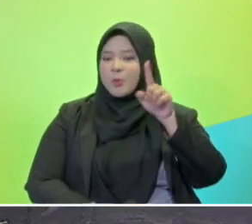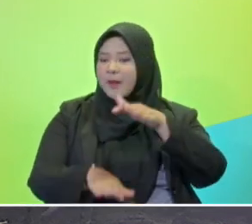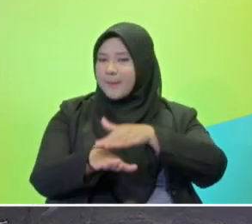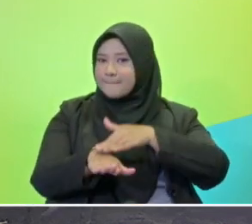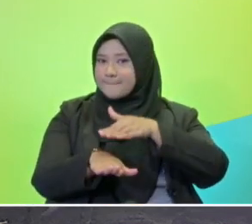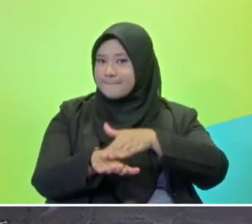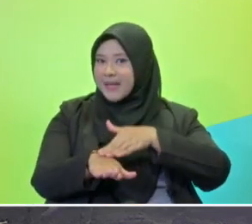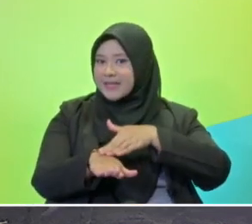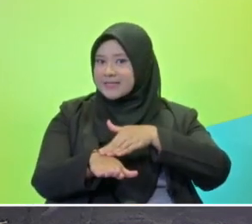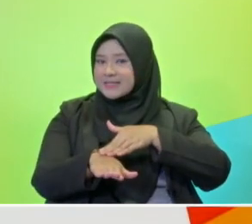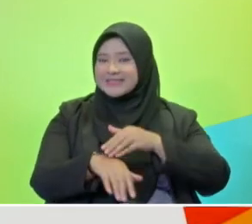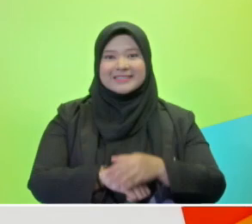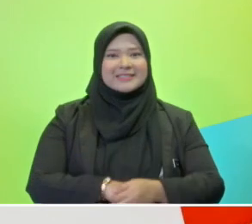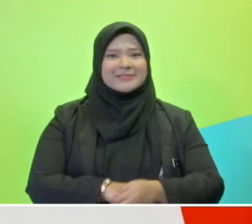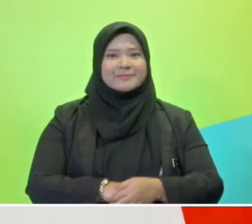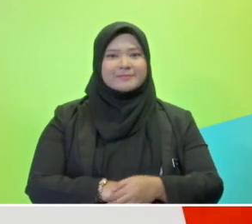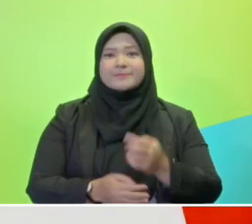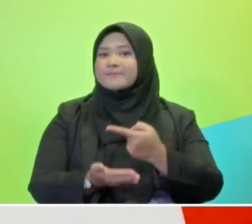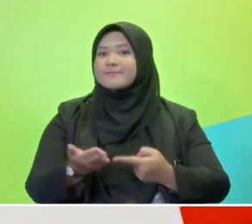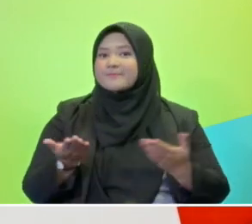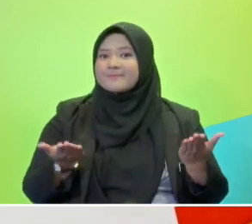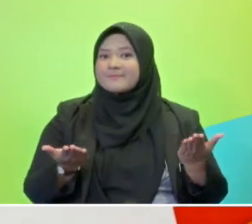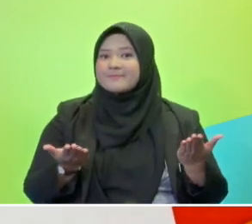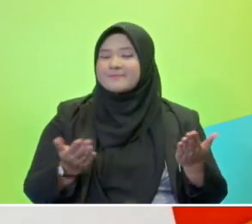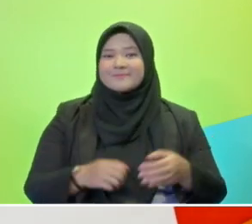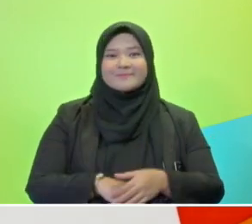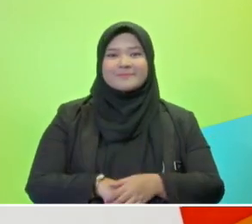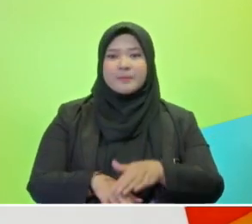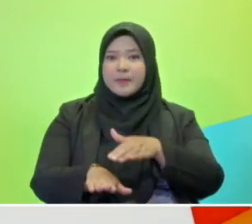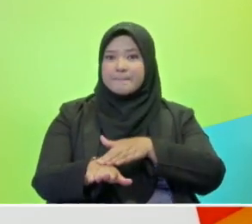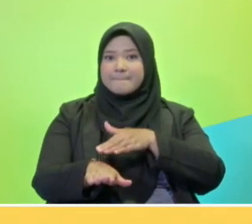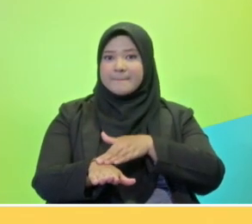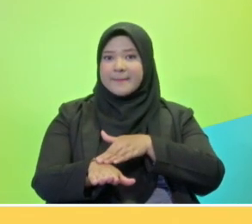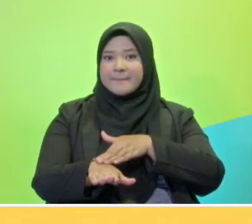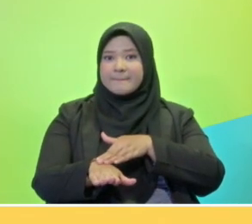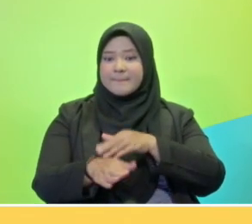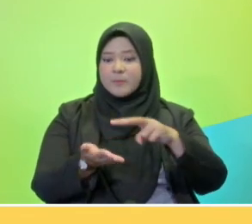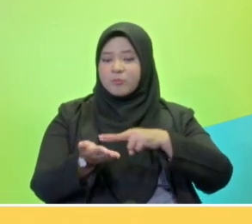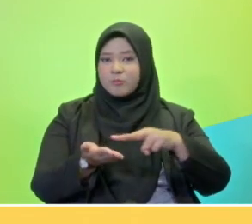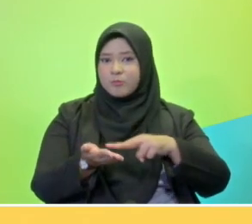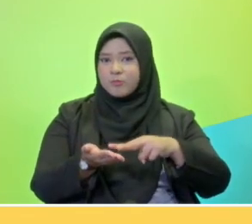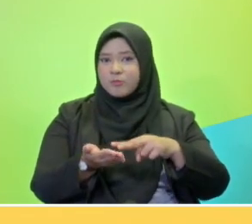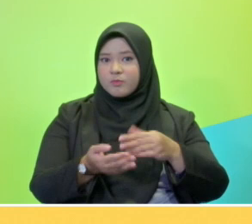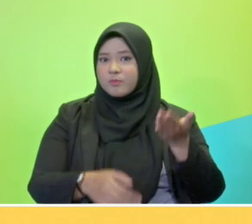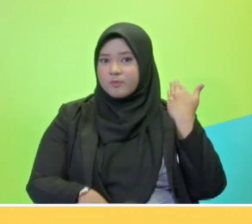can find in the chant? Let's move on to the pet. Pet. Yes. A frog.